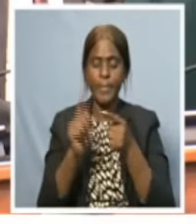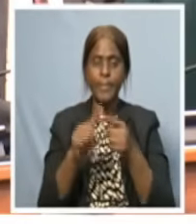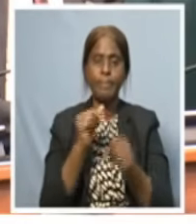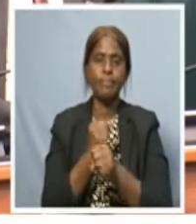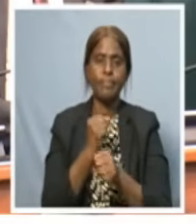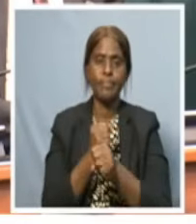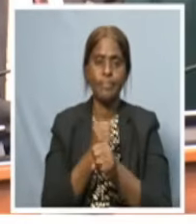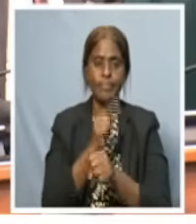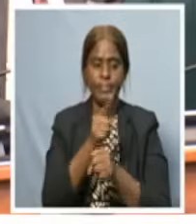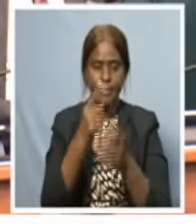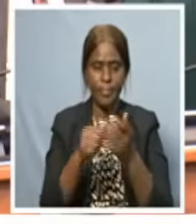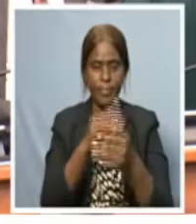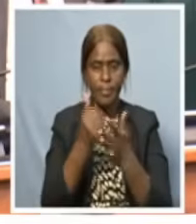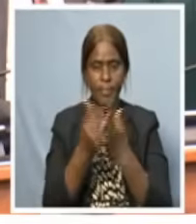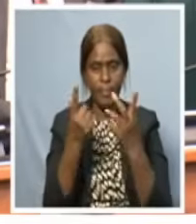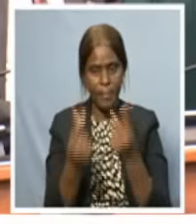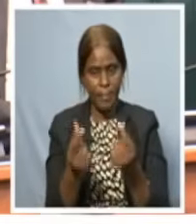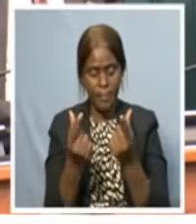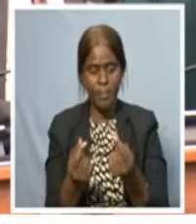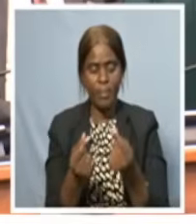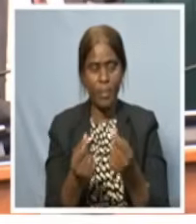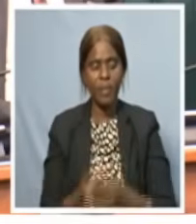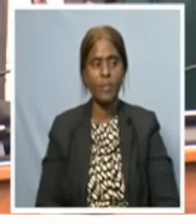effectively. This often